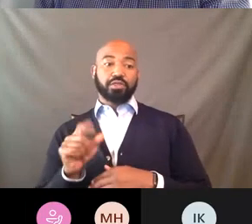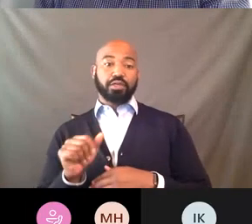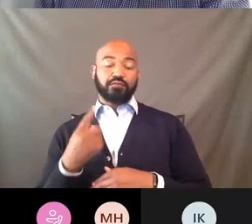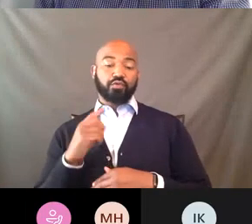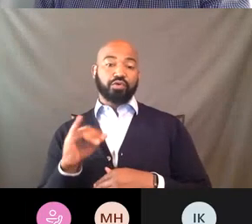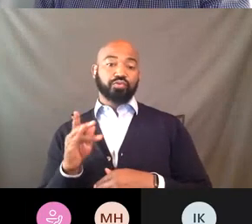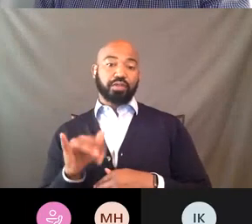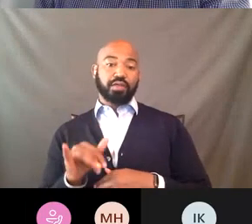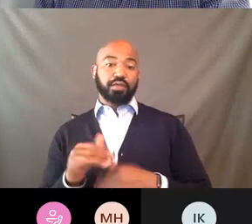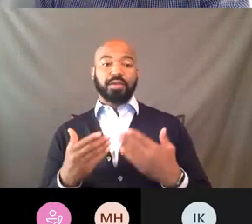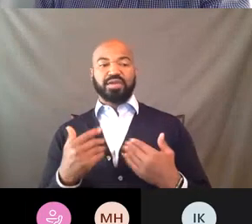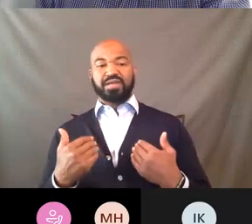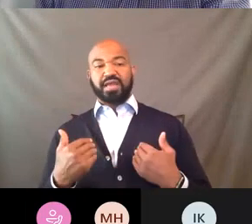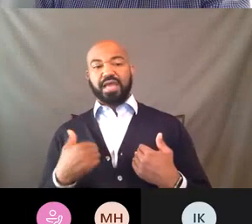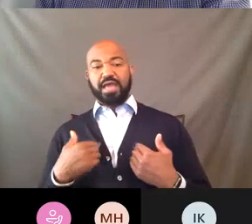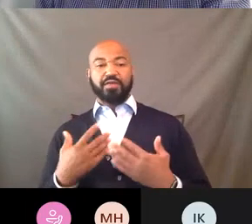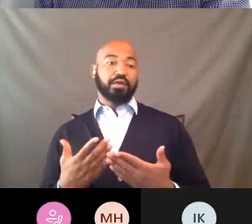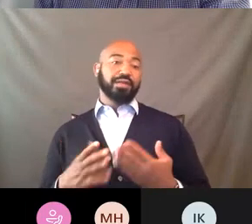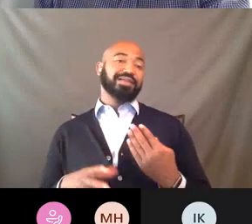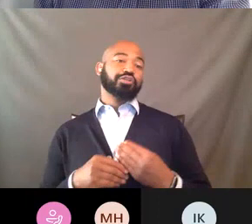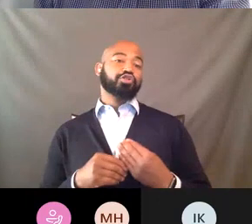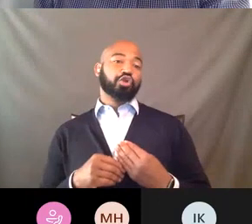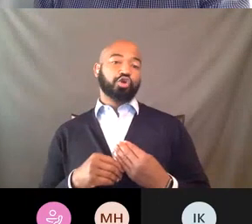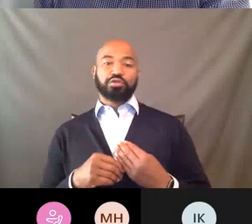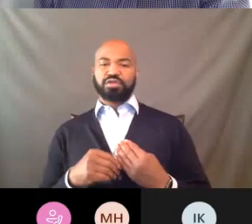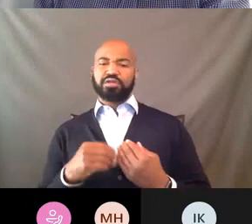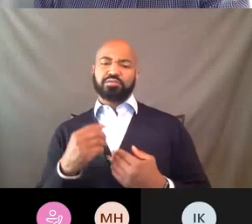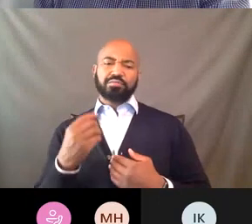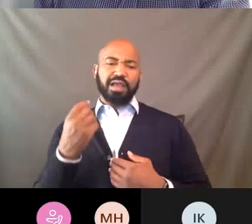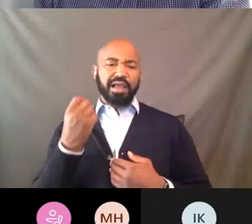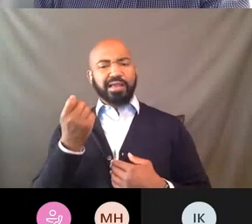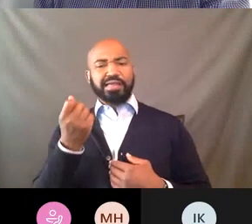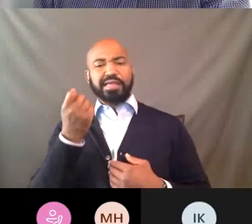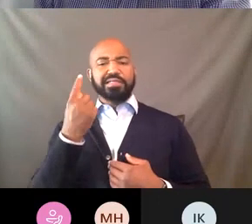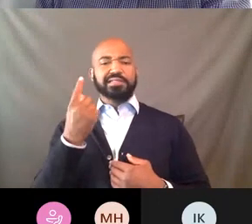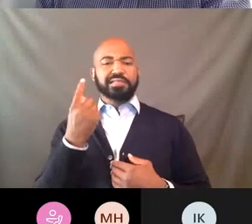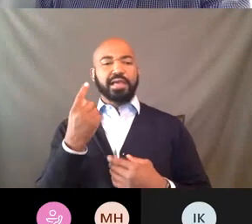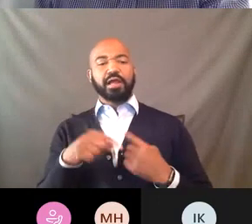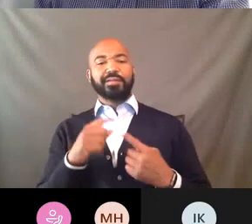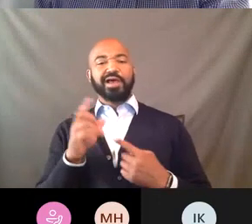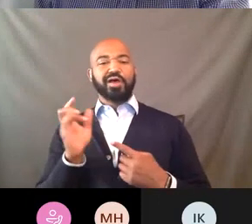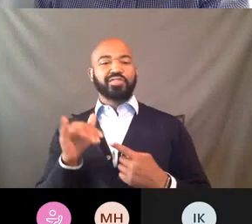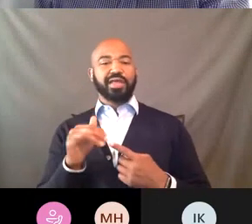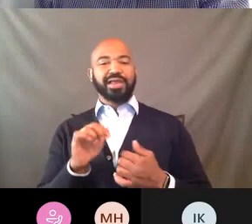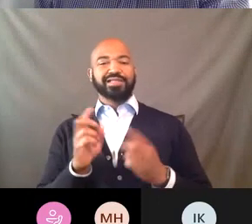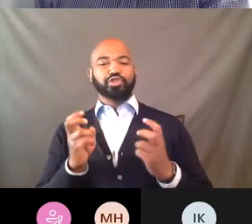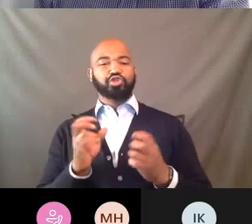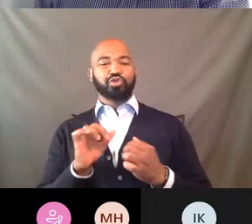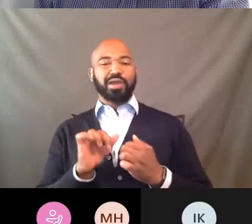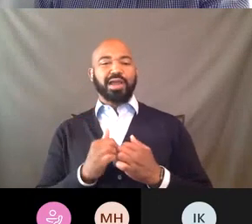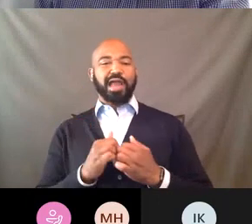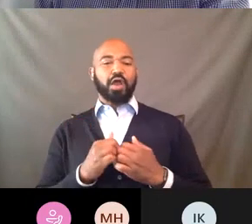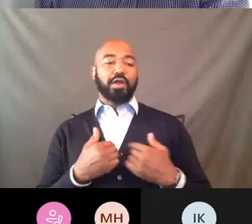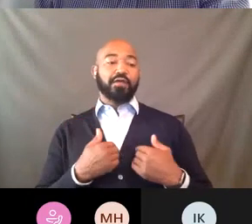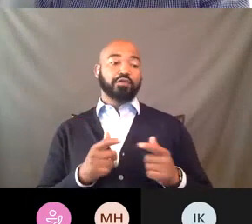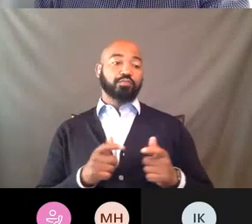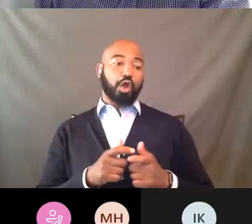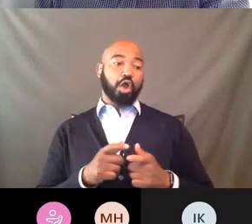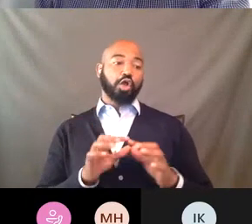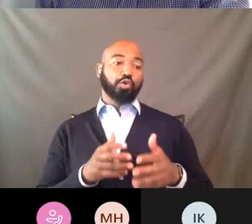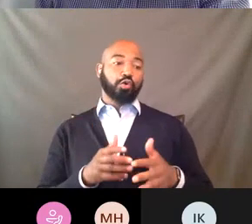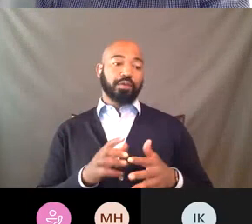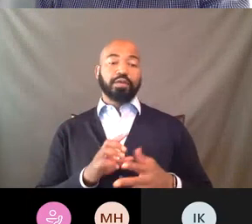to provide you with some additional insight on how you might want to tackle this particular issue from a small group out into the